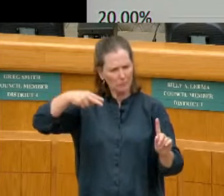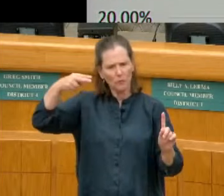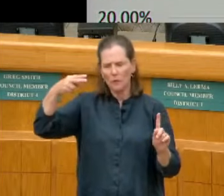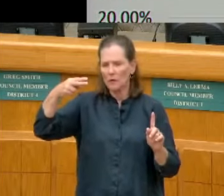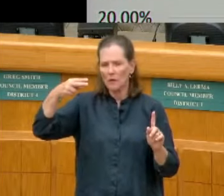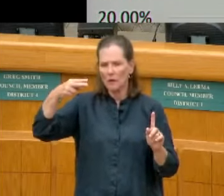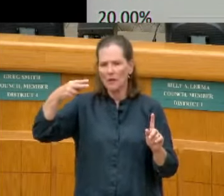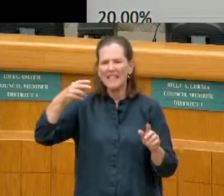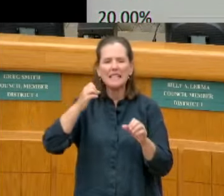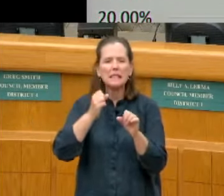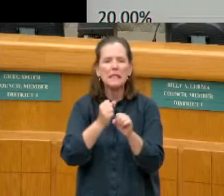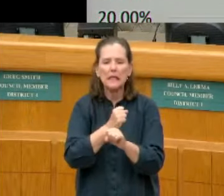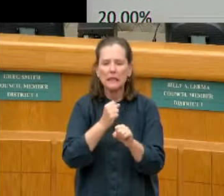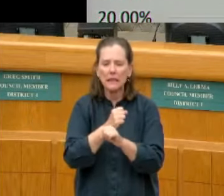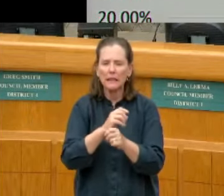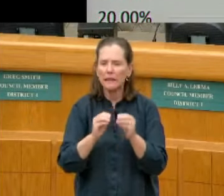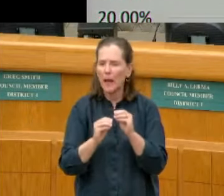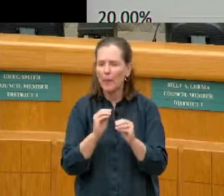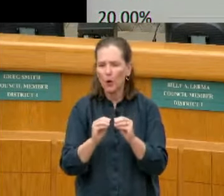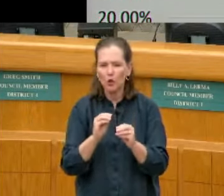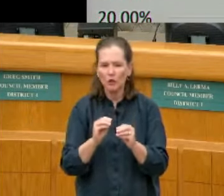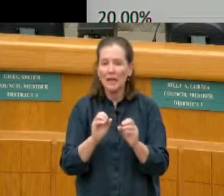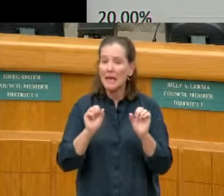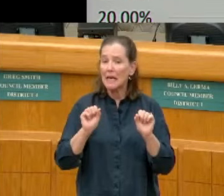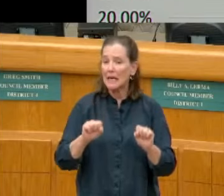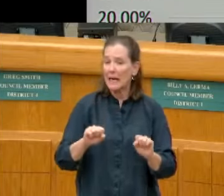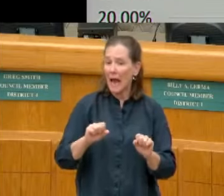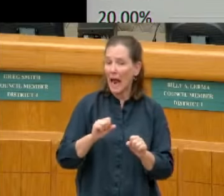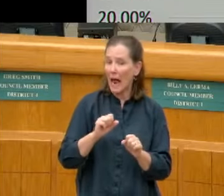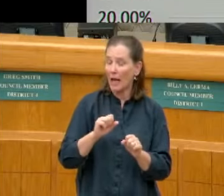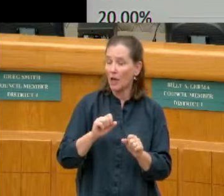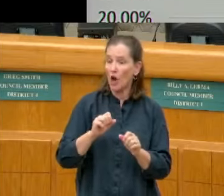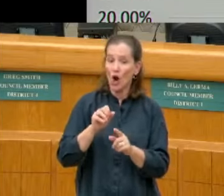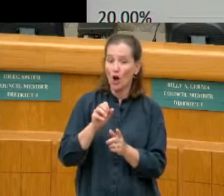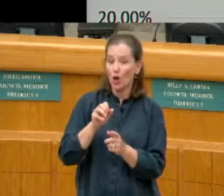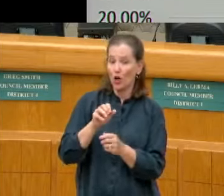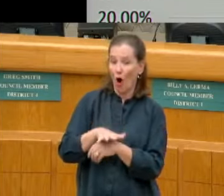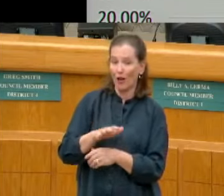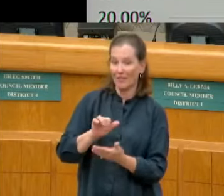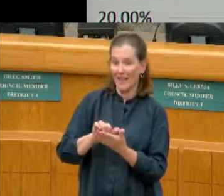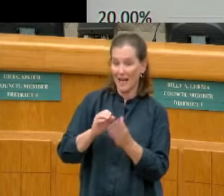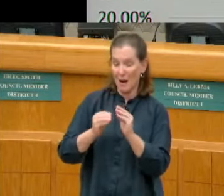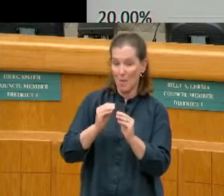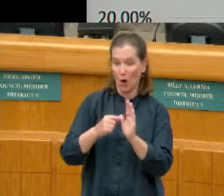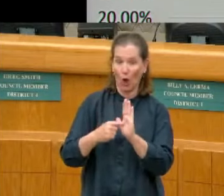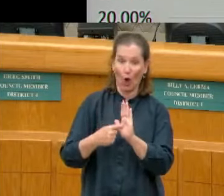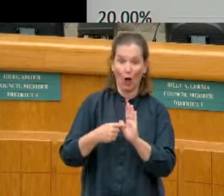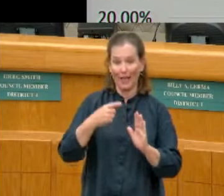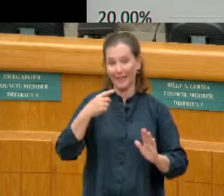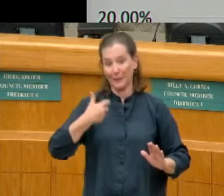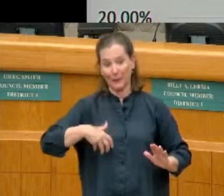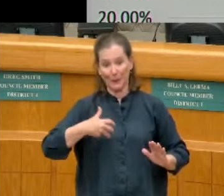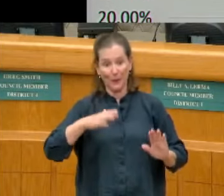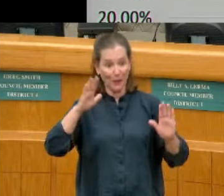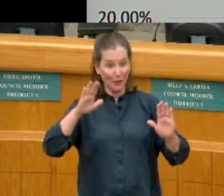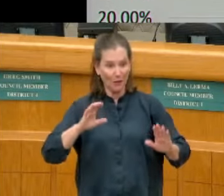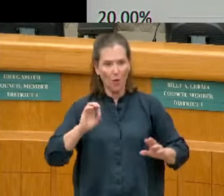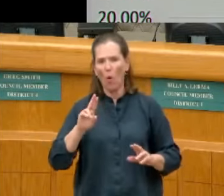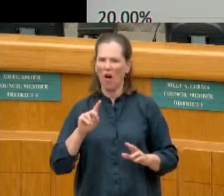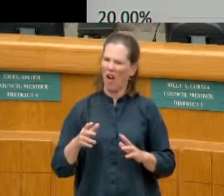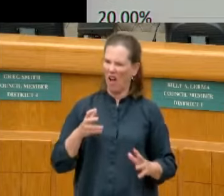statistic, any time, and make it look good, or you can make it maybe look negative. In this case,